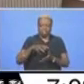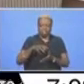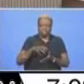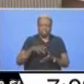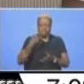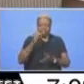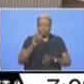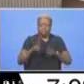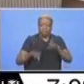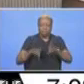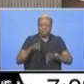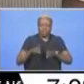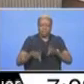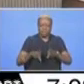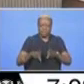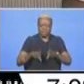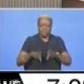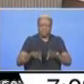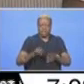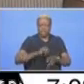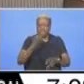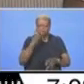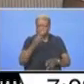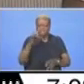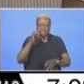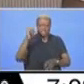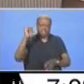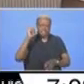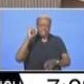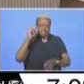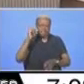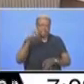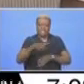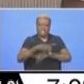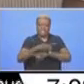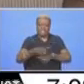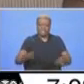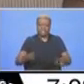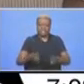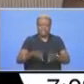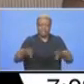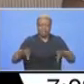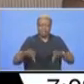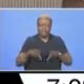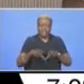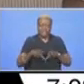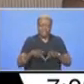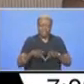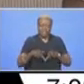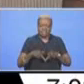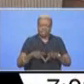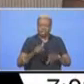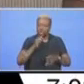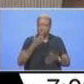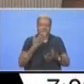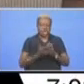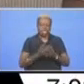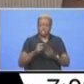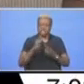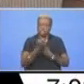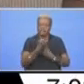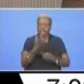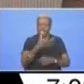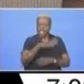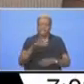the people, and I've seen yesterday people displaced in very dramatic circumstances. So the people really need